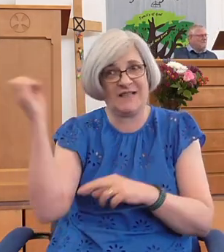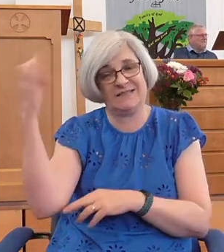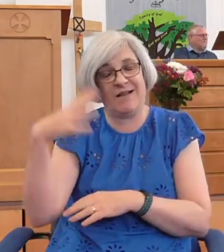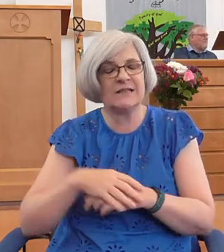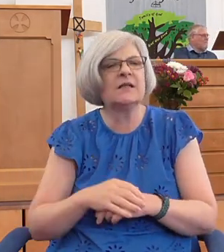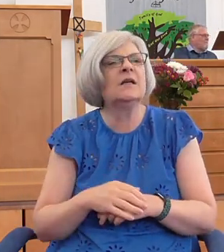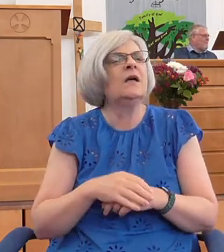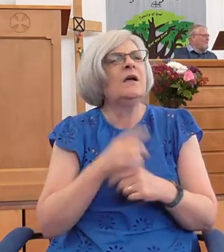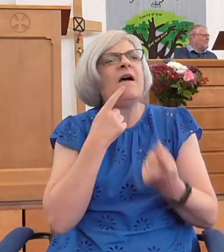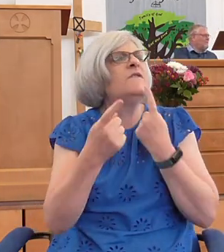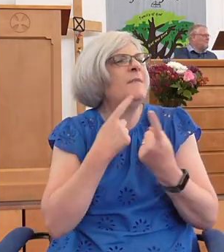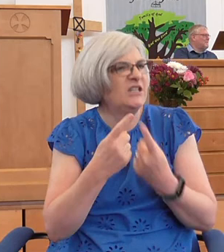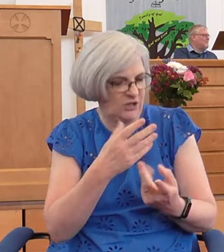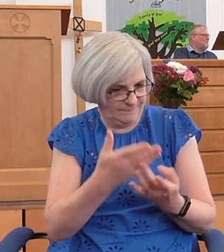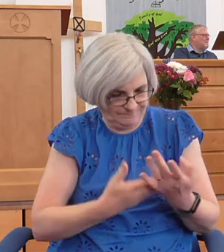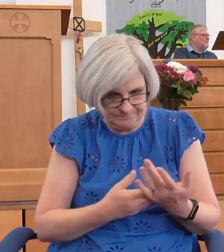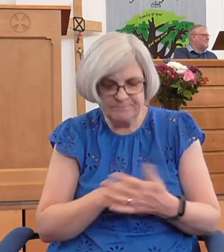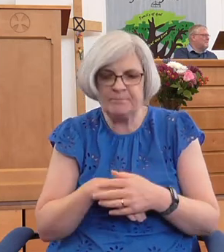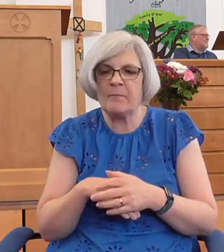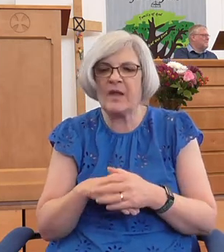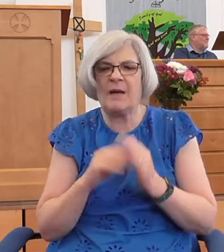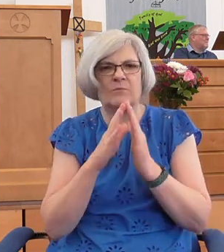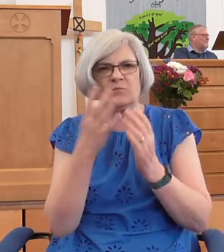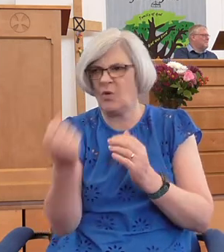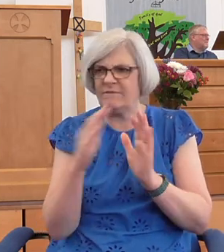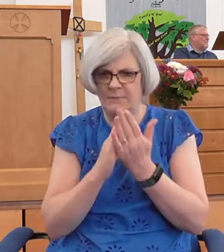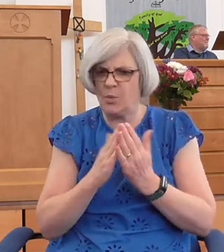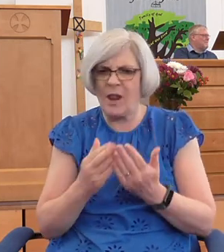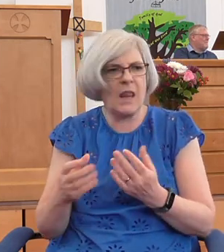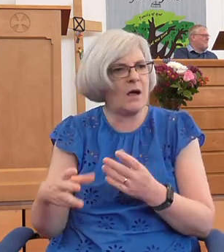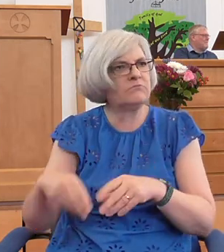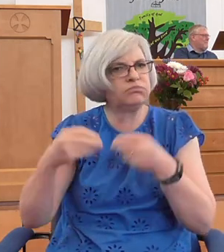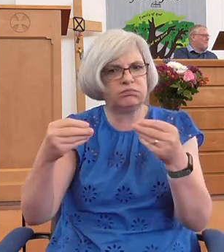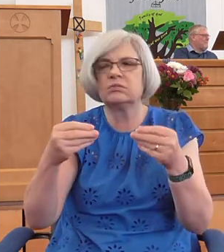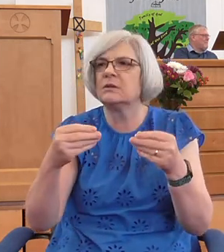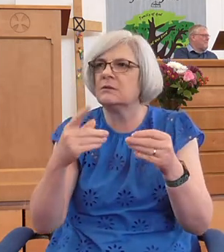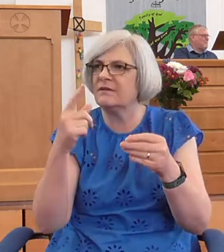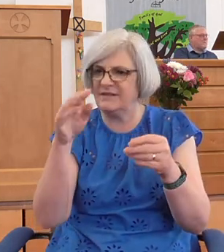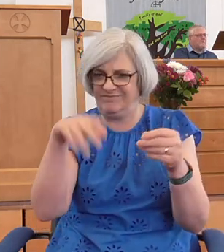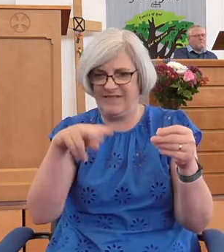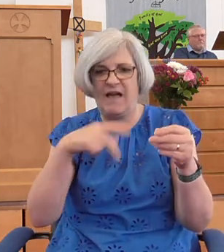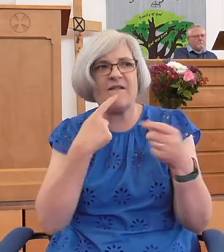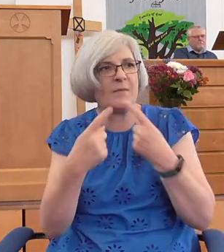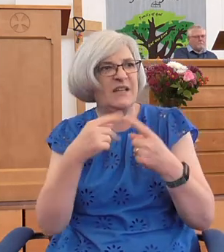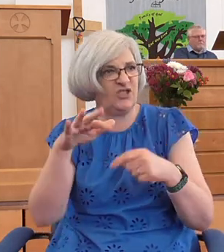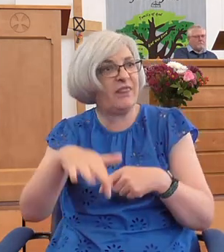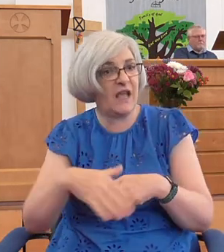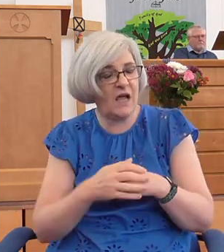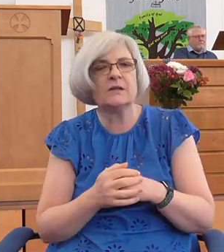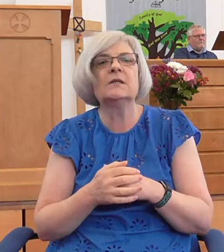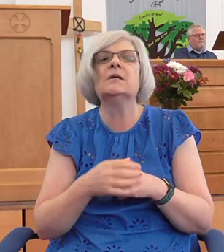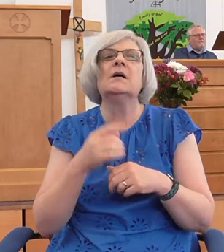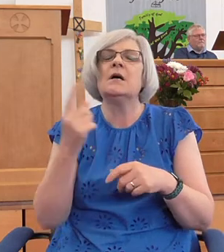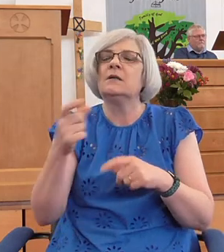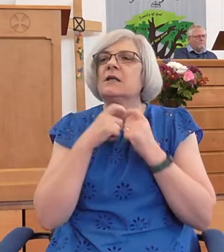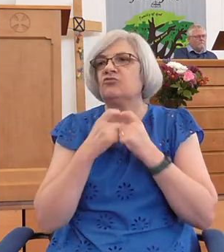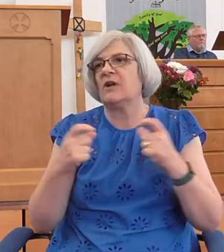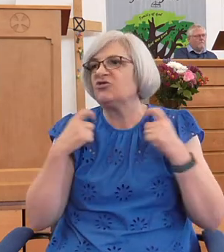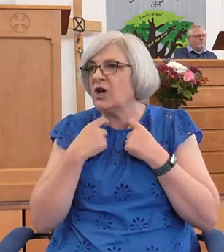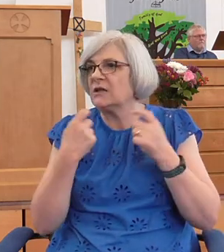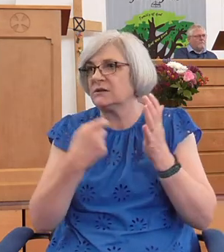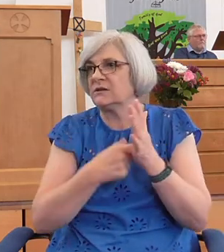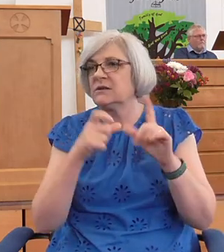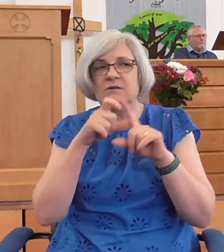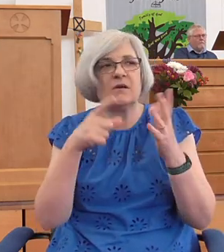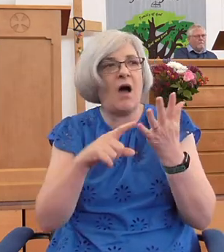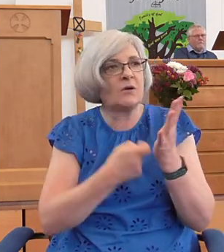your attention to the notice on the update about the very, very sudden death of Richard Durno, Minister to the